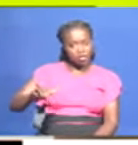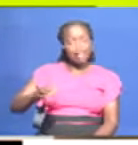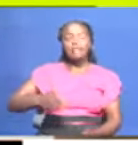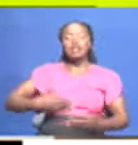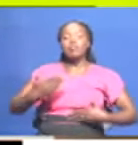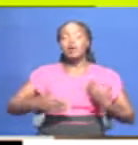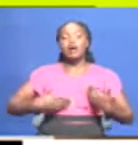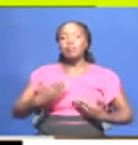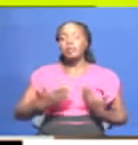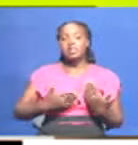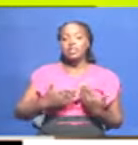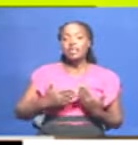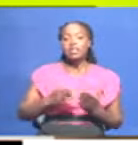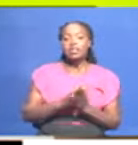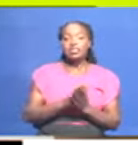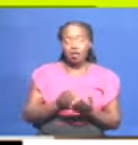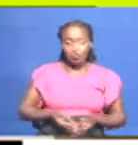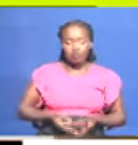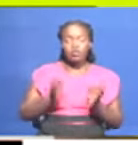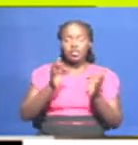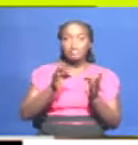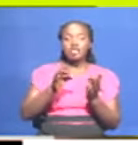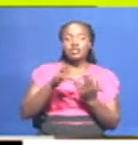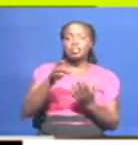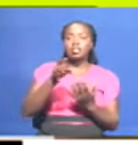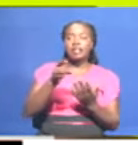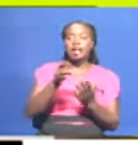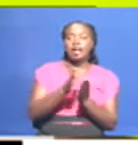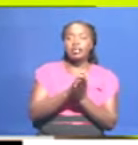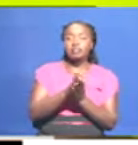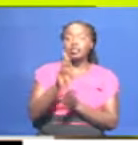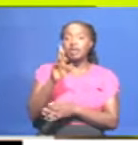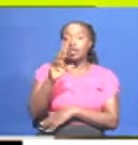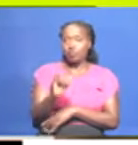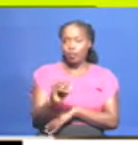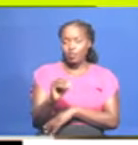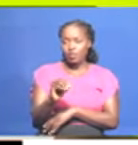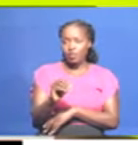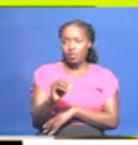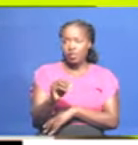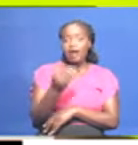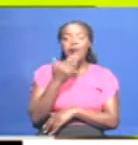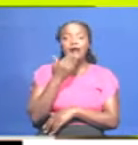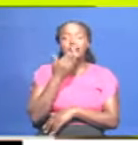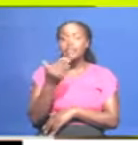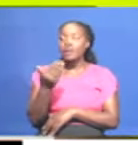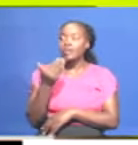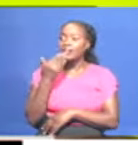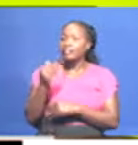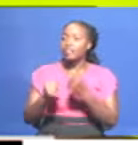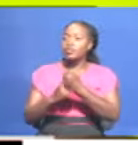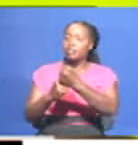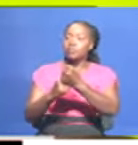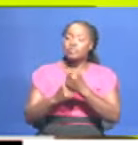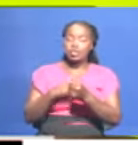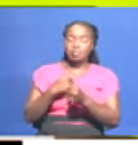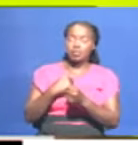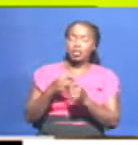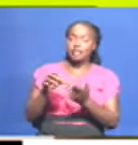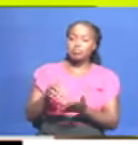that I am validly elected, as indicated by the returning officer. I want to thank all my supporters, especially those